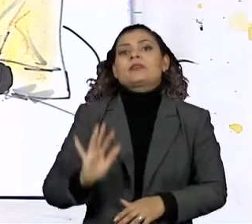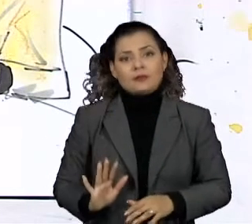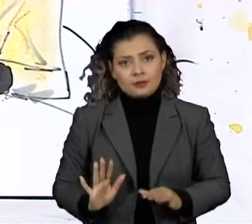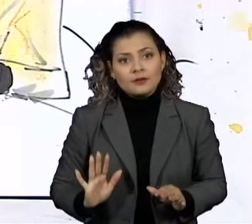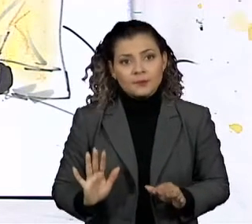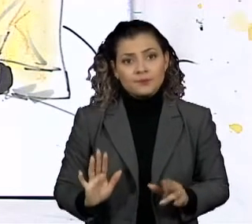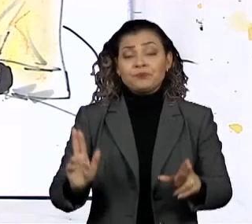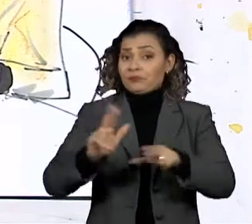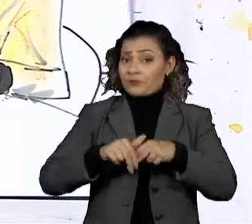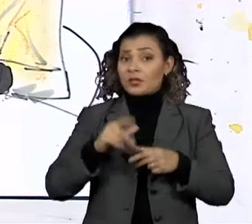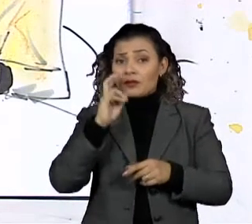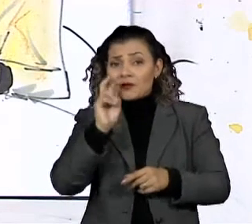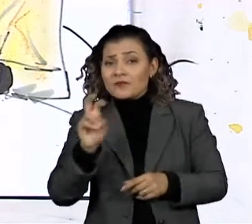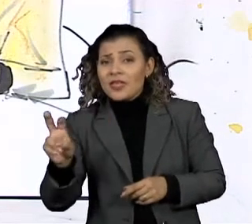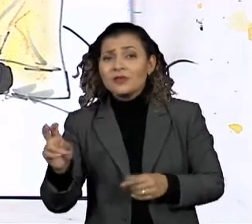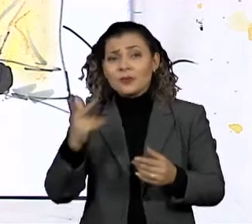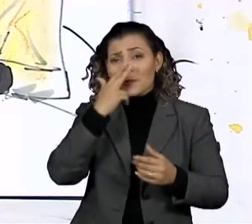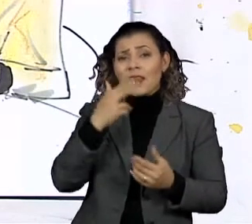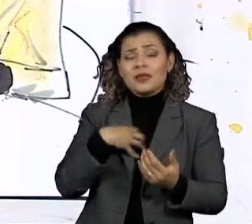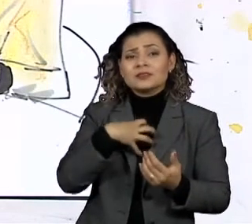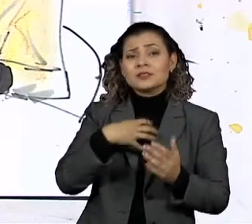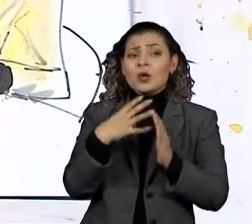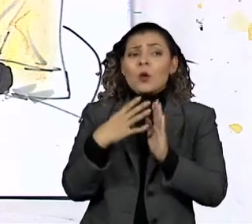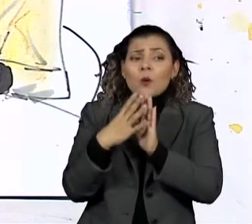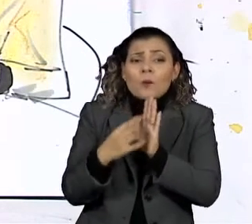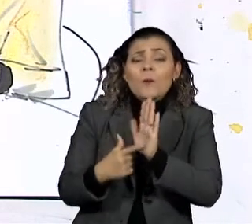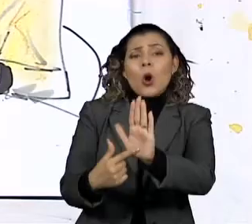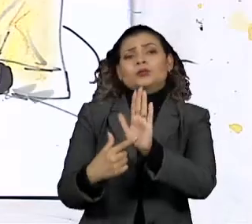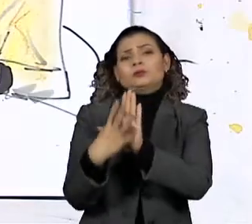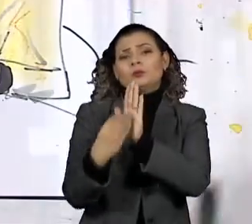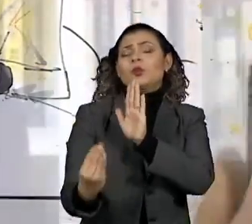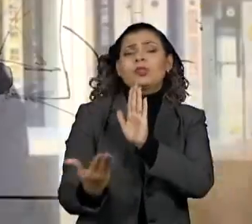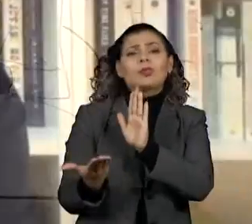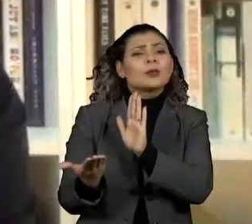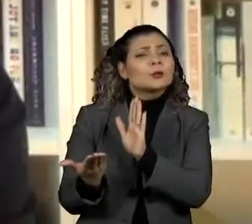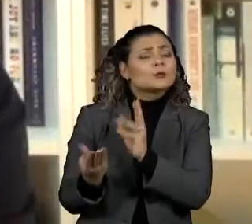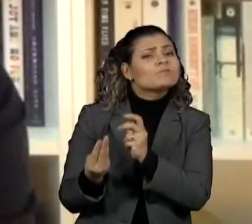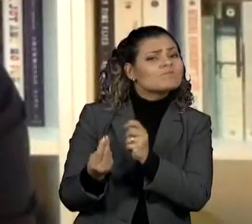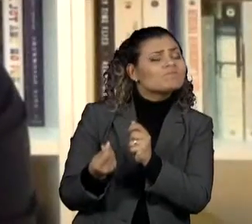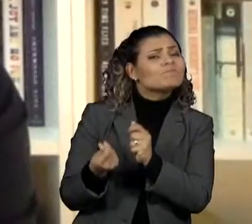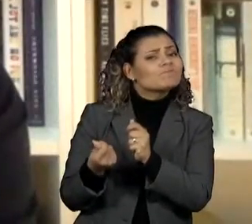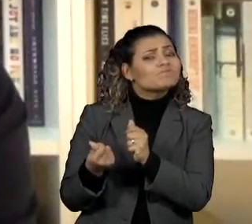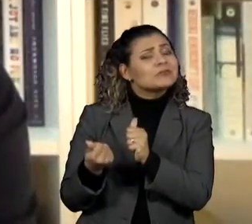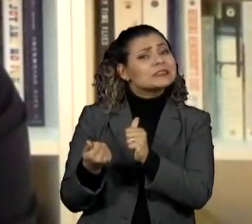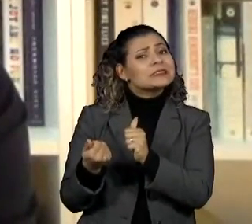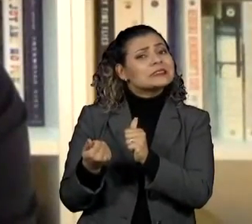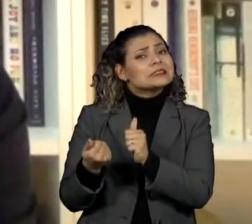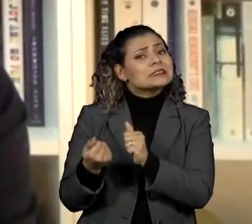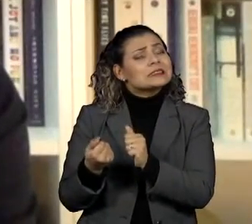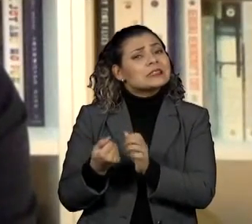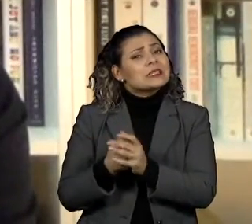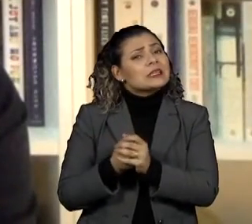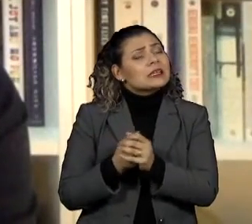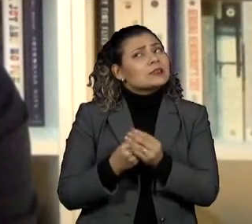So what we are seeing here, I think, is an example where